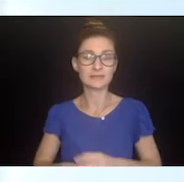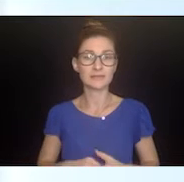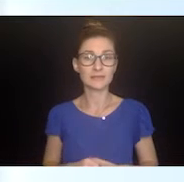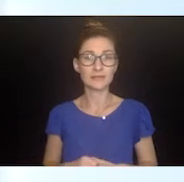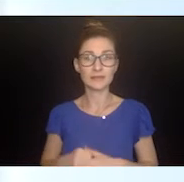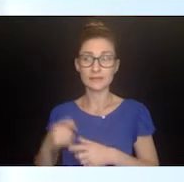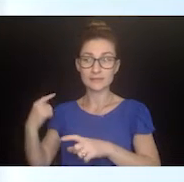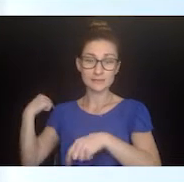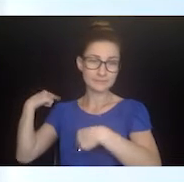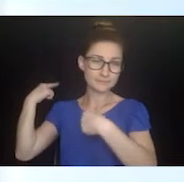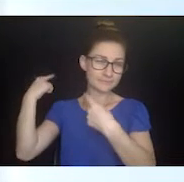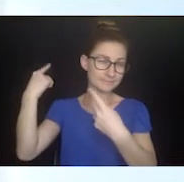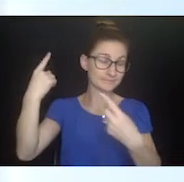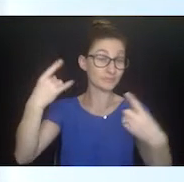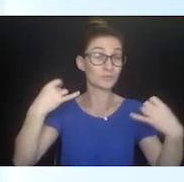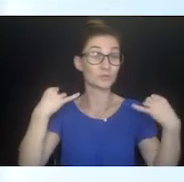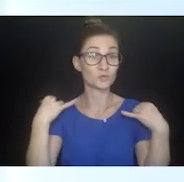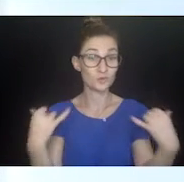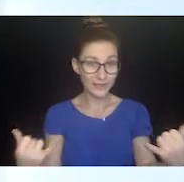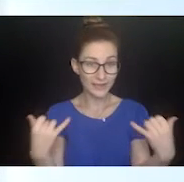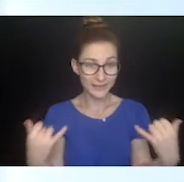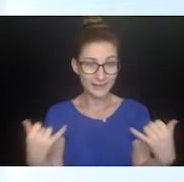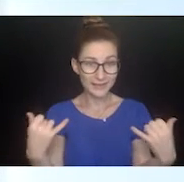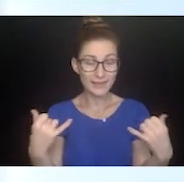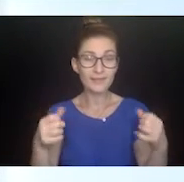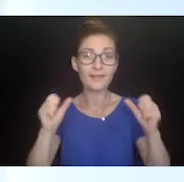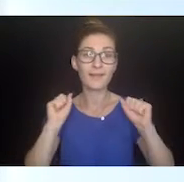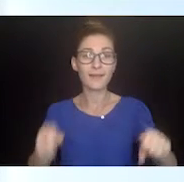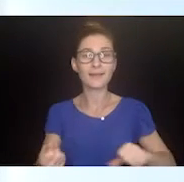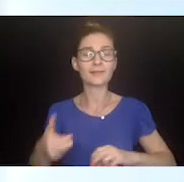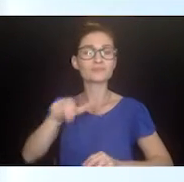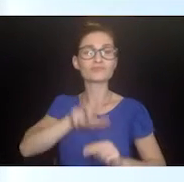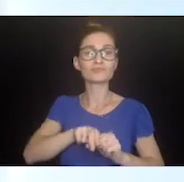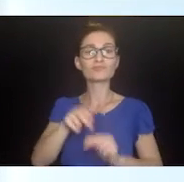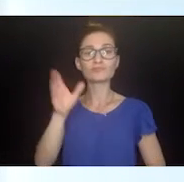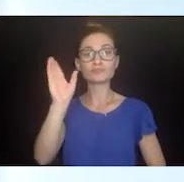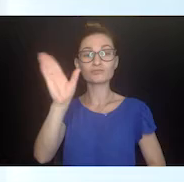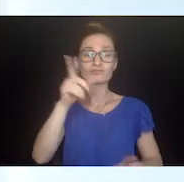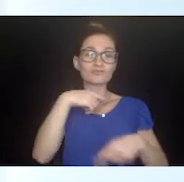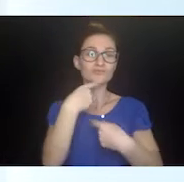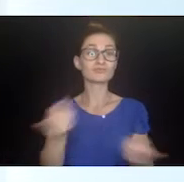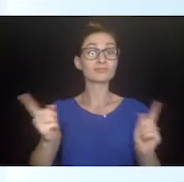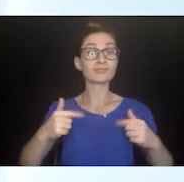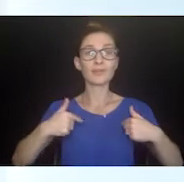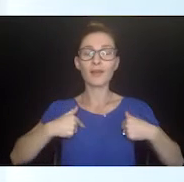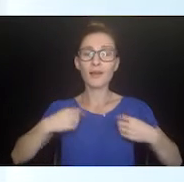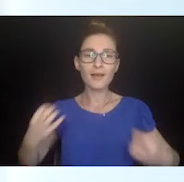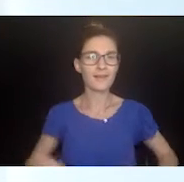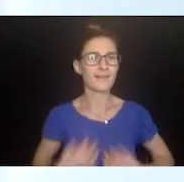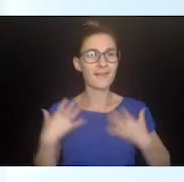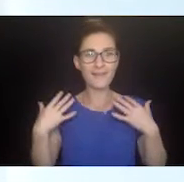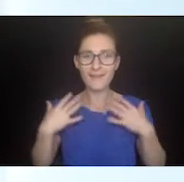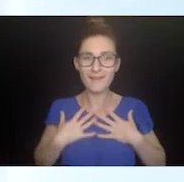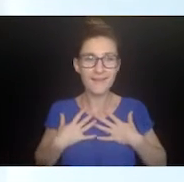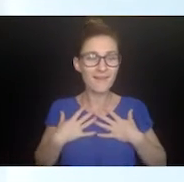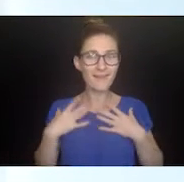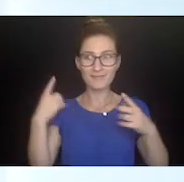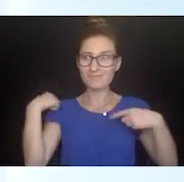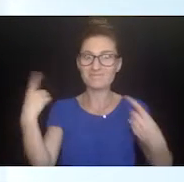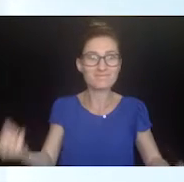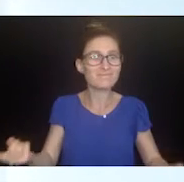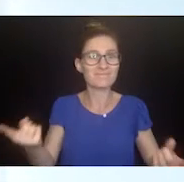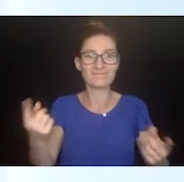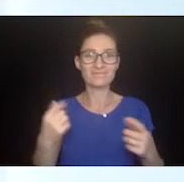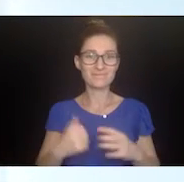To today, where I can stand before you and say that I am the most joyous, most full of life than I've